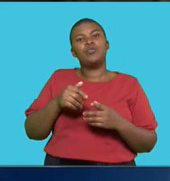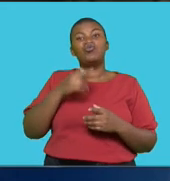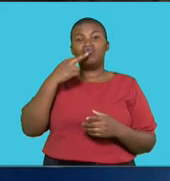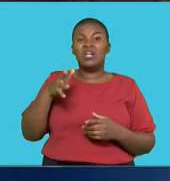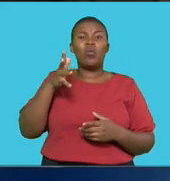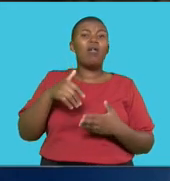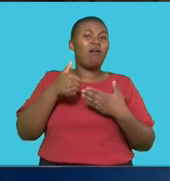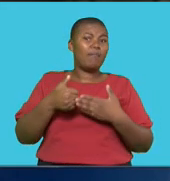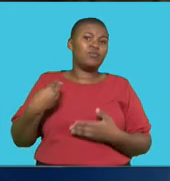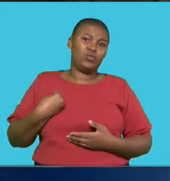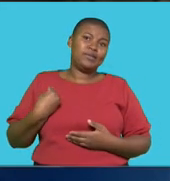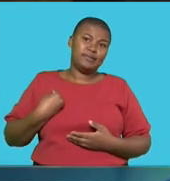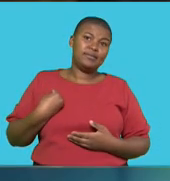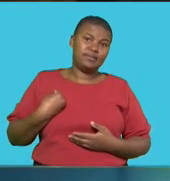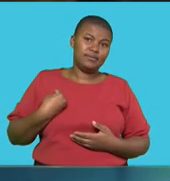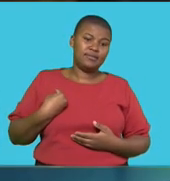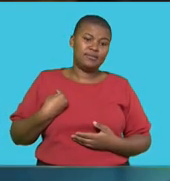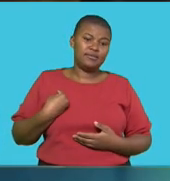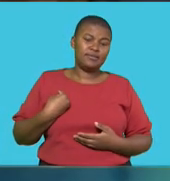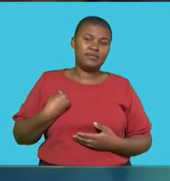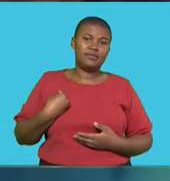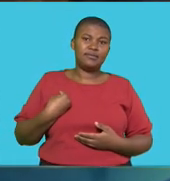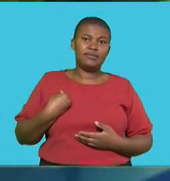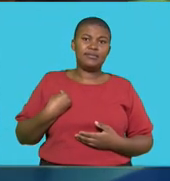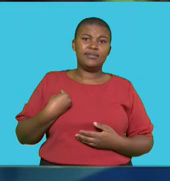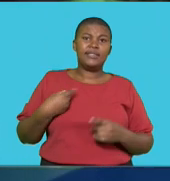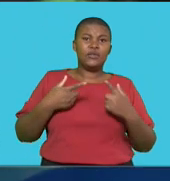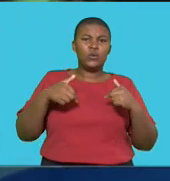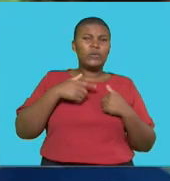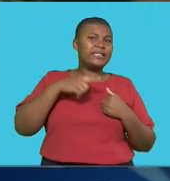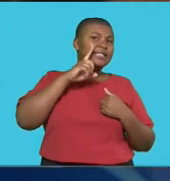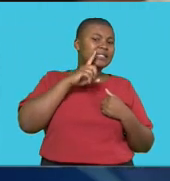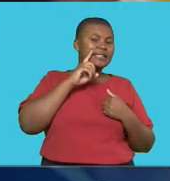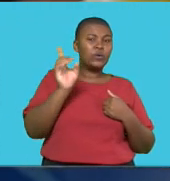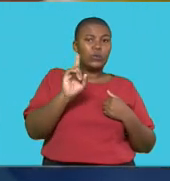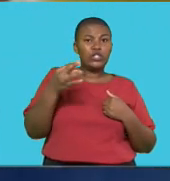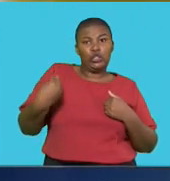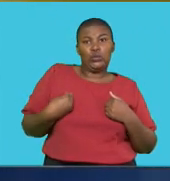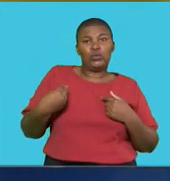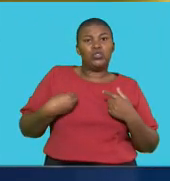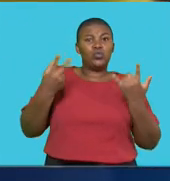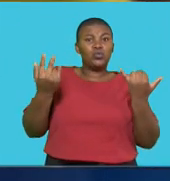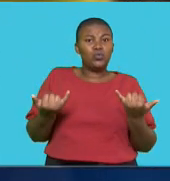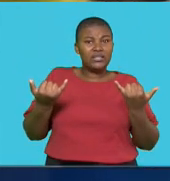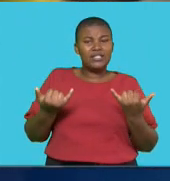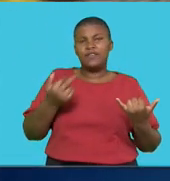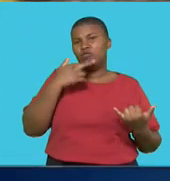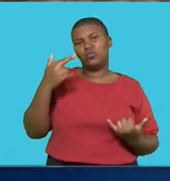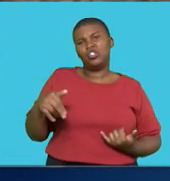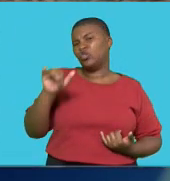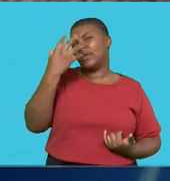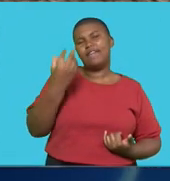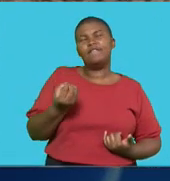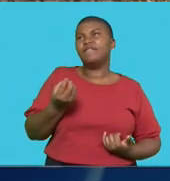It will really help youth because from what we see, it's like youth of today, they really don't have anything